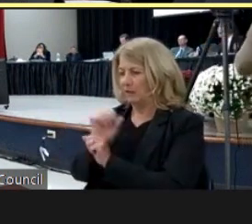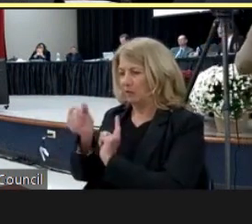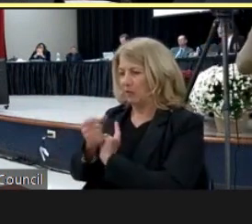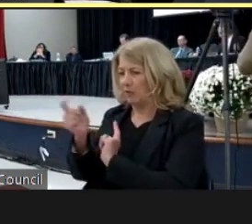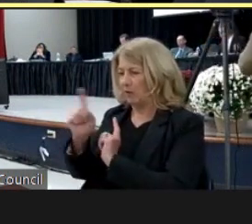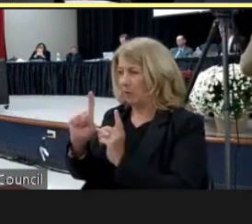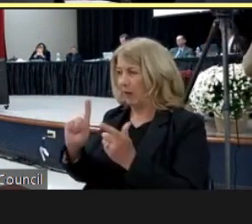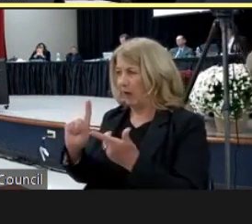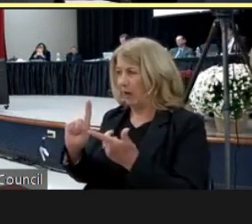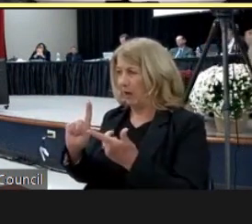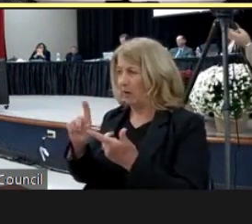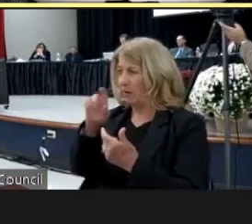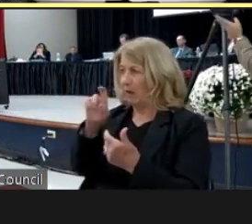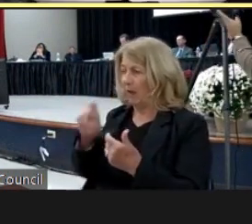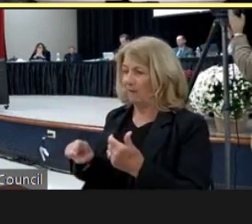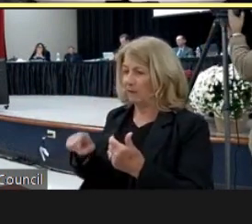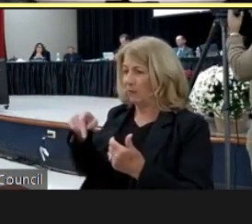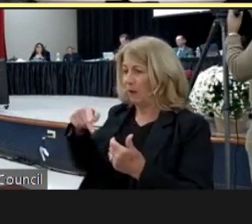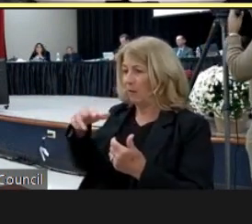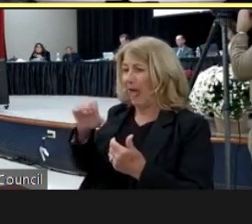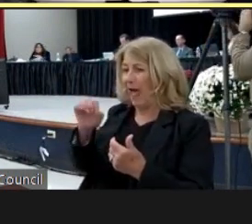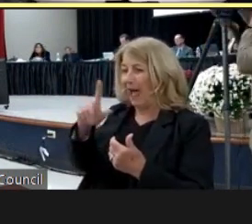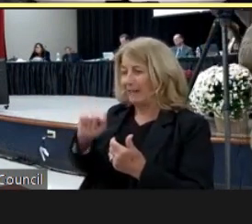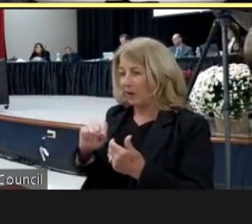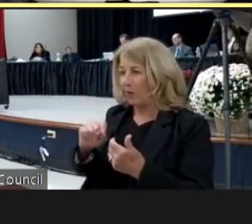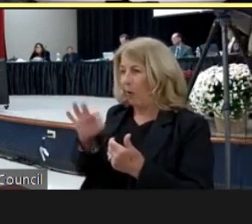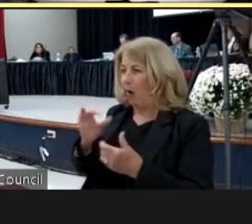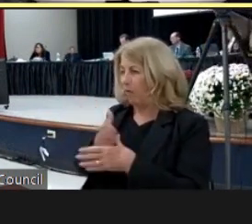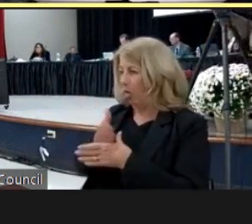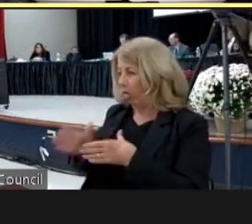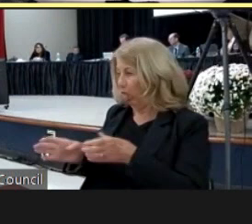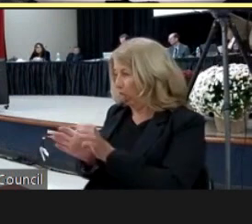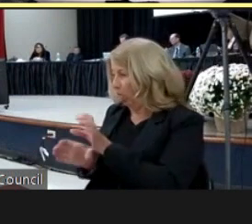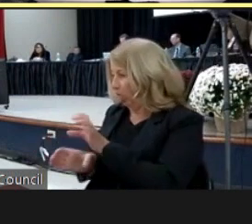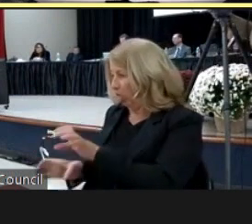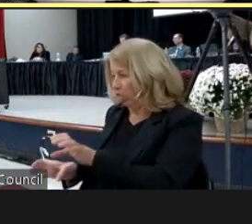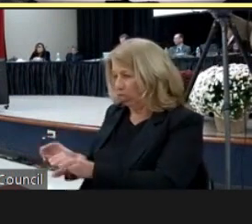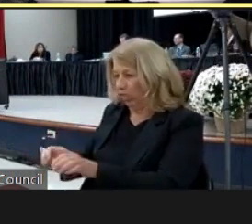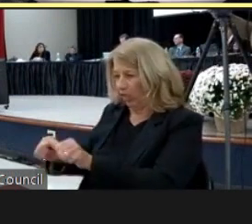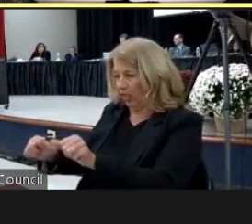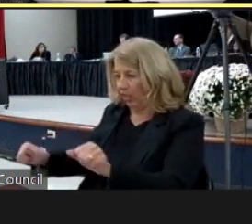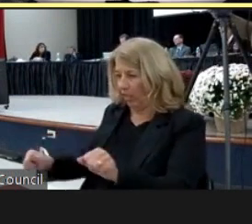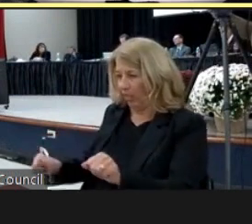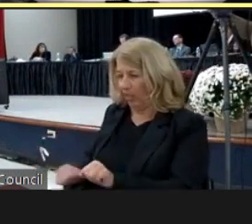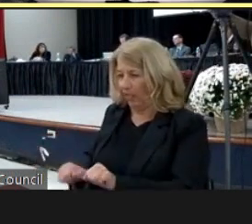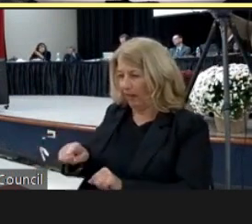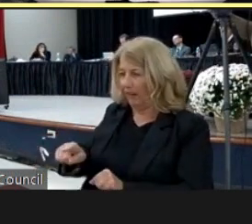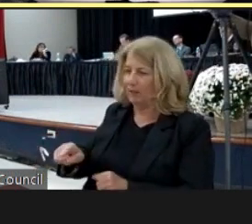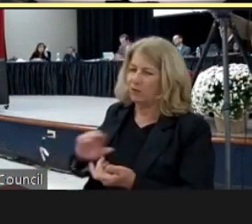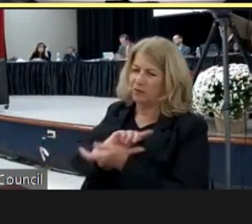these off and, because then you start potentially changing the dynamic of neighborhoods with,